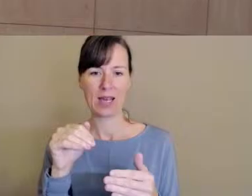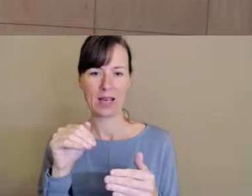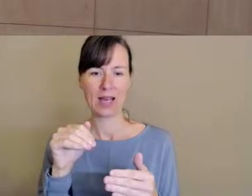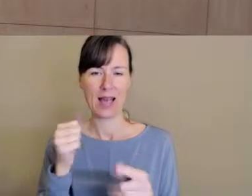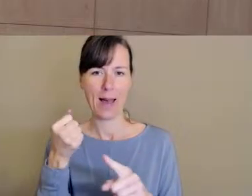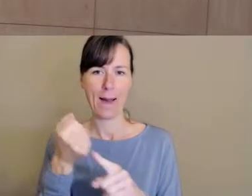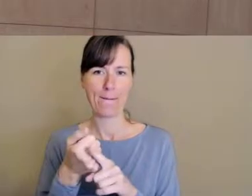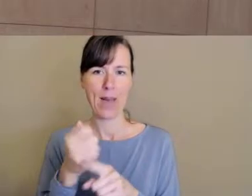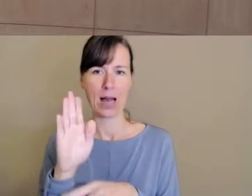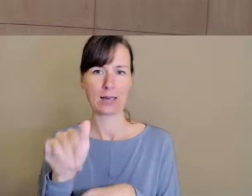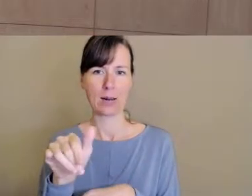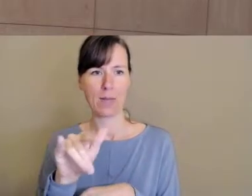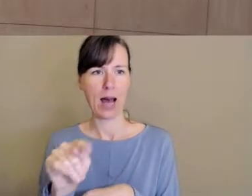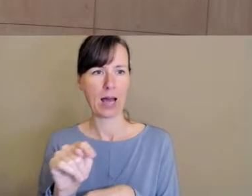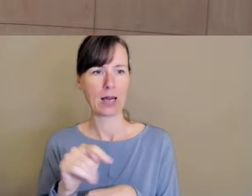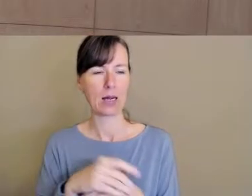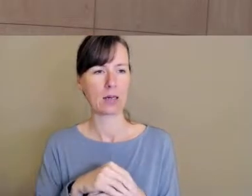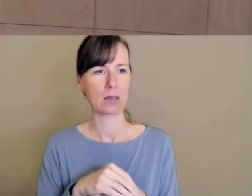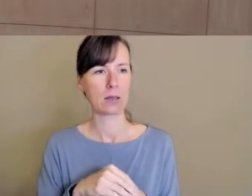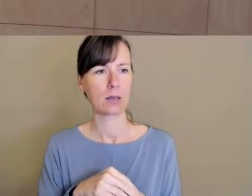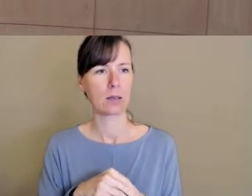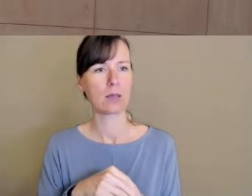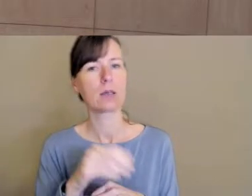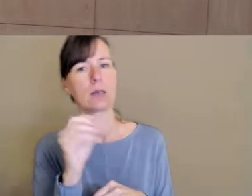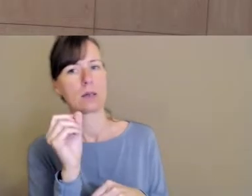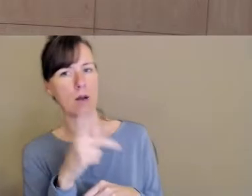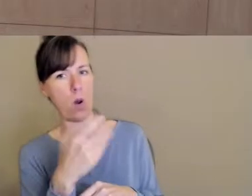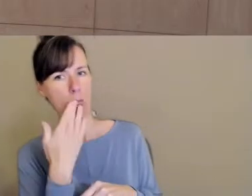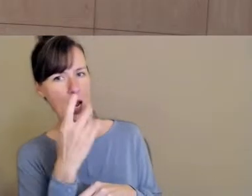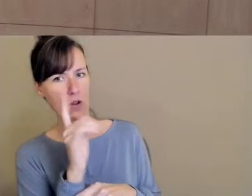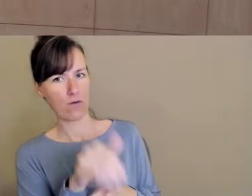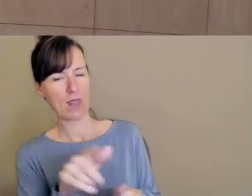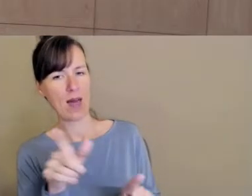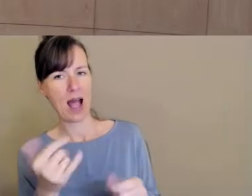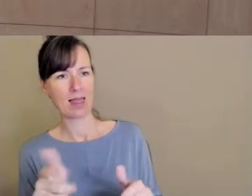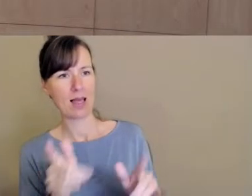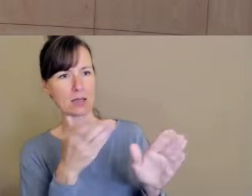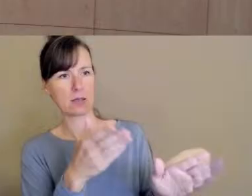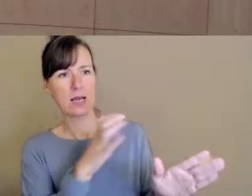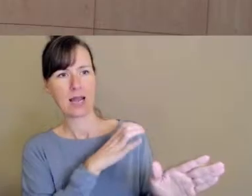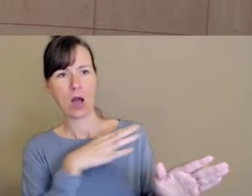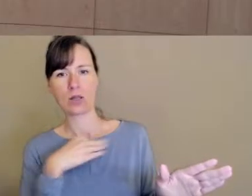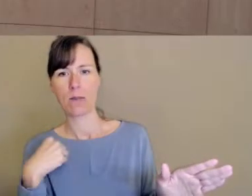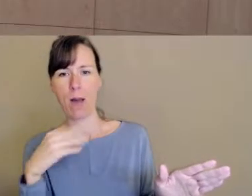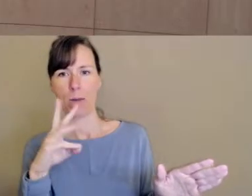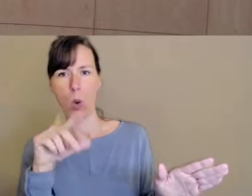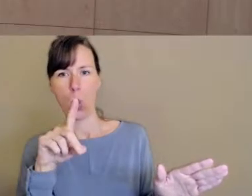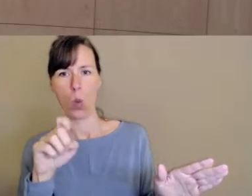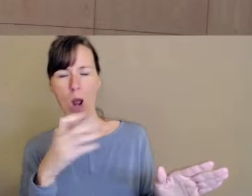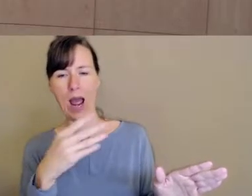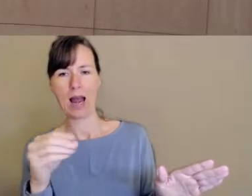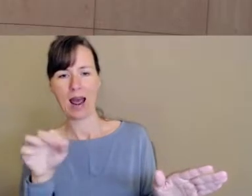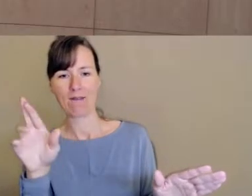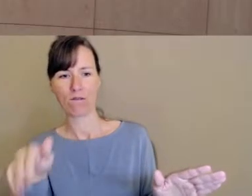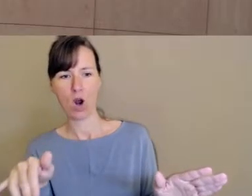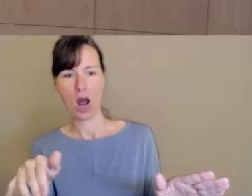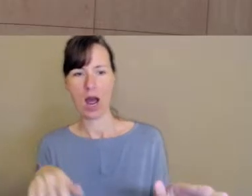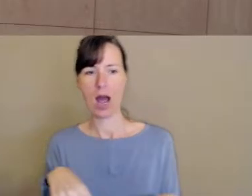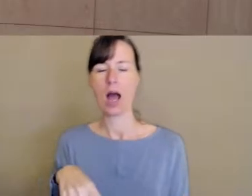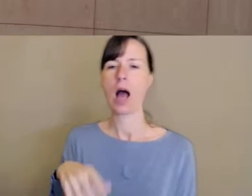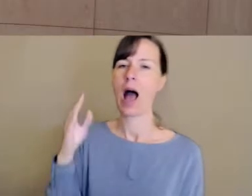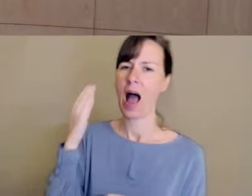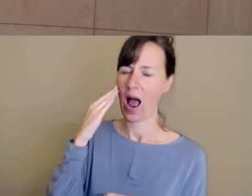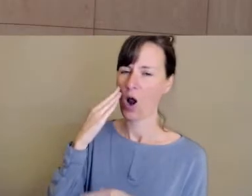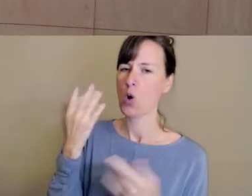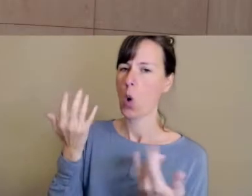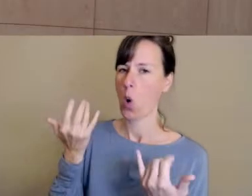Over. All right, thank you for that. Let's go to Councilmember Wade and then Councilmember Fry. Yeah, I know we're still going through the policy, but I just want